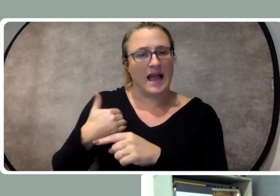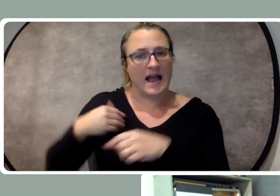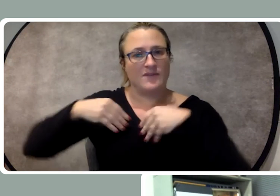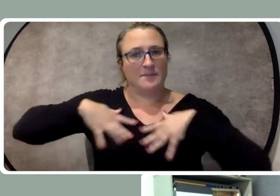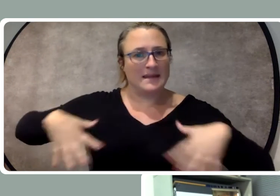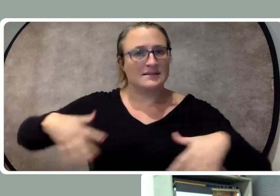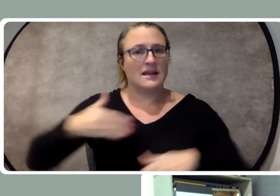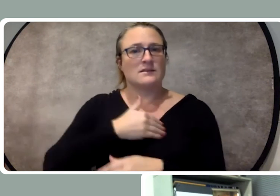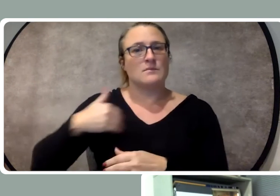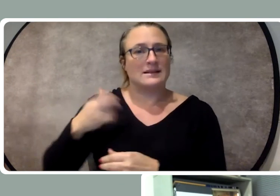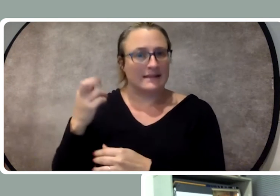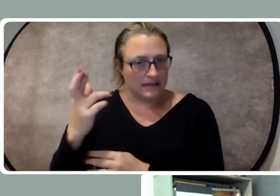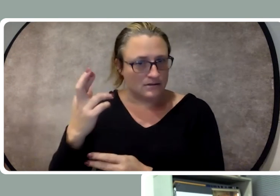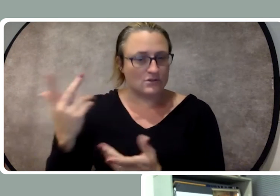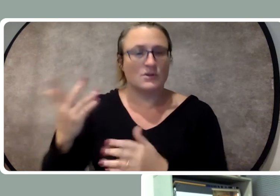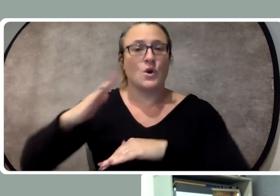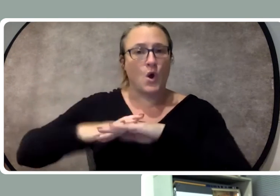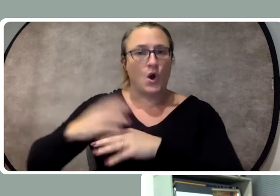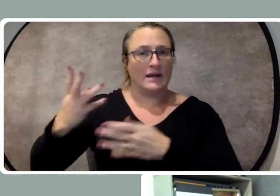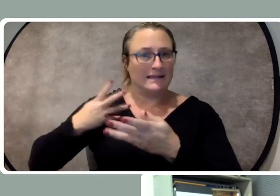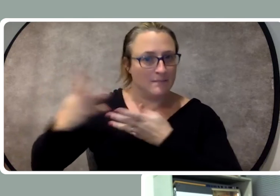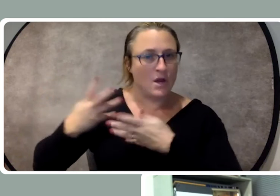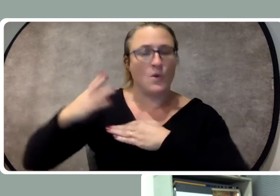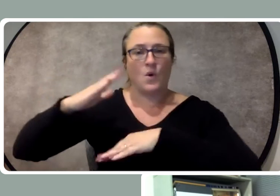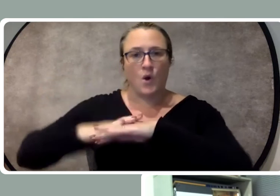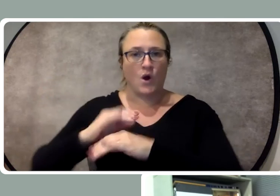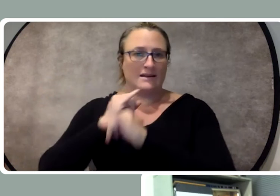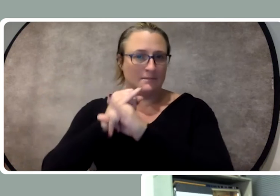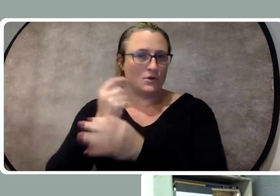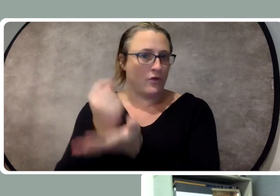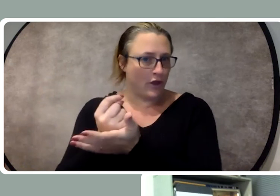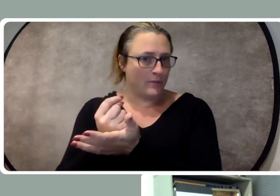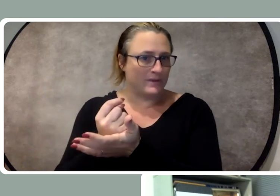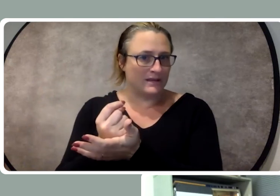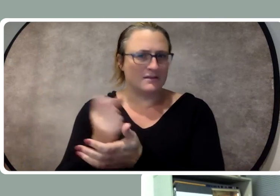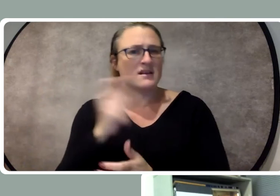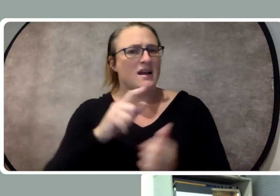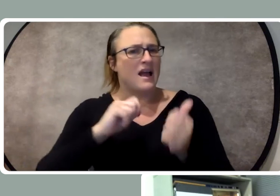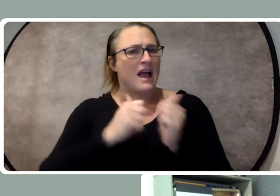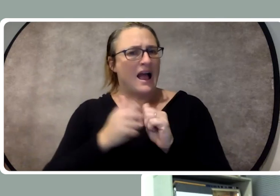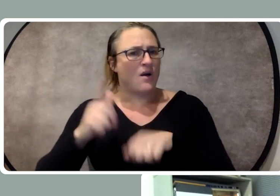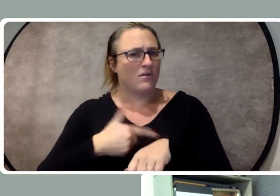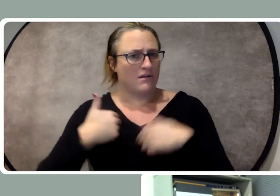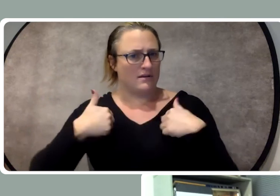is on chemotherapy and immunotherapy. How long can I continue to take